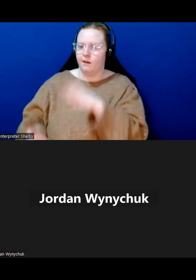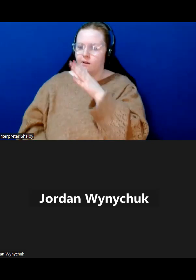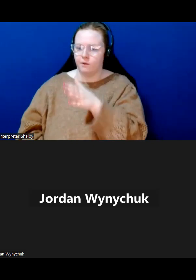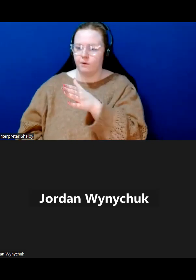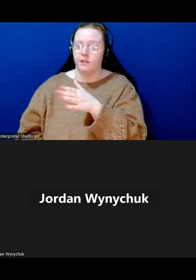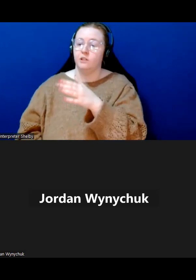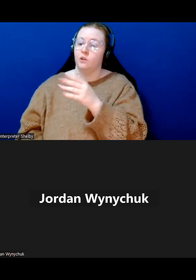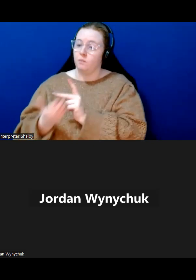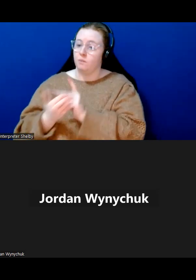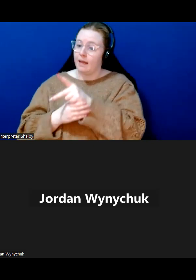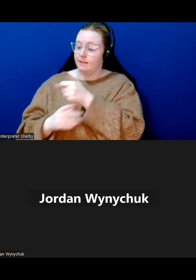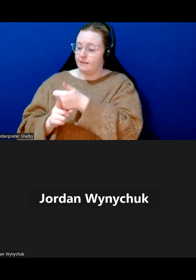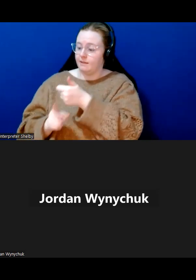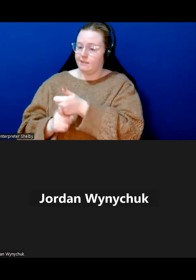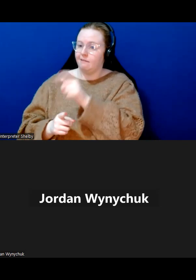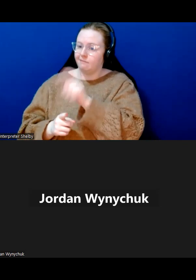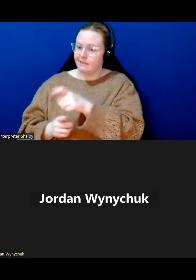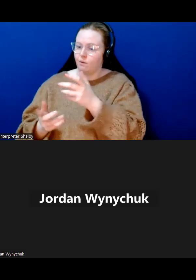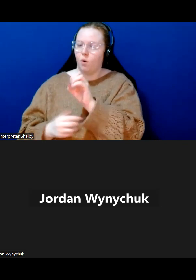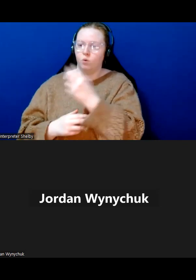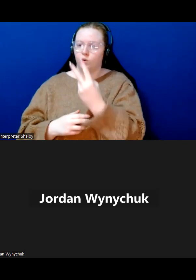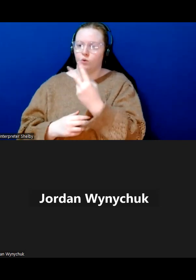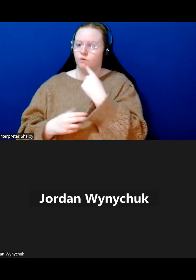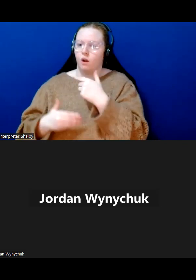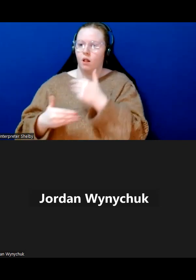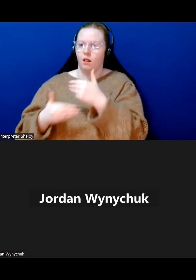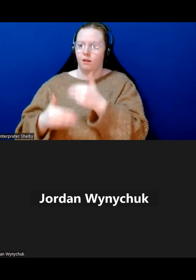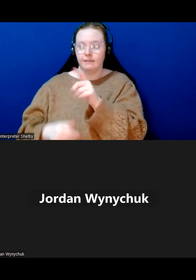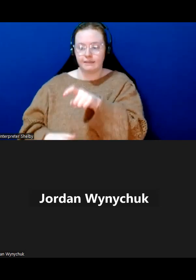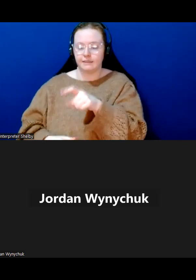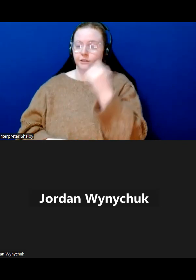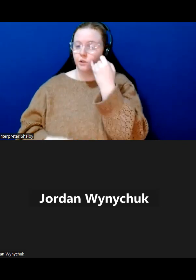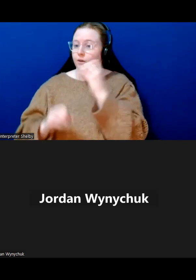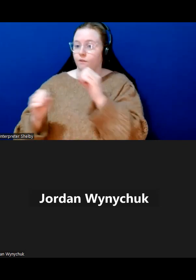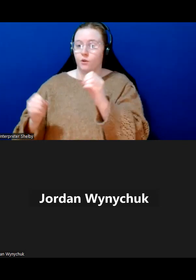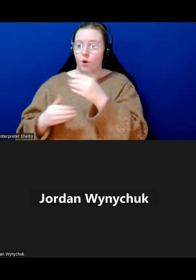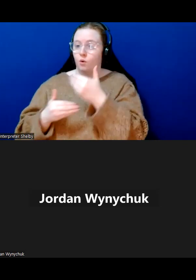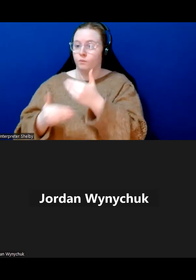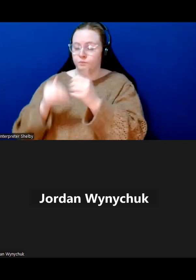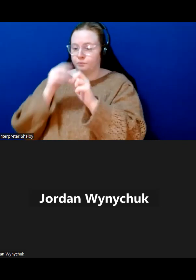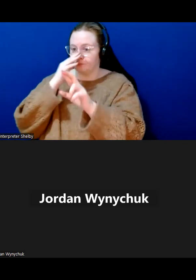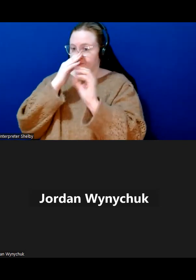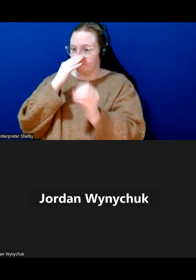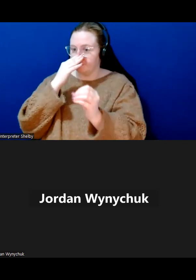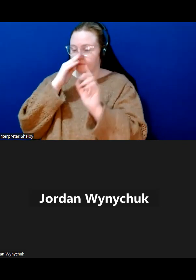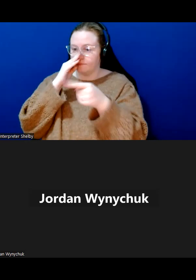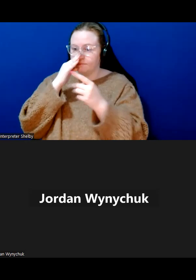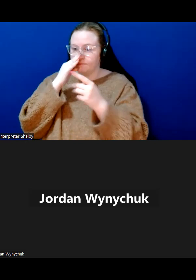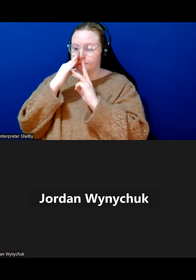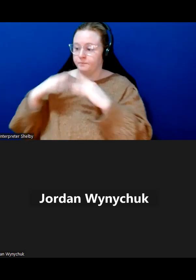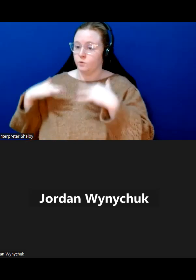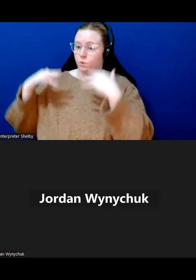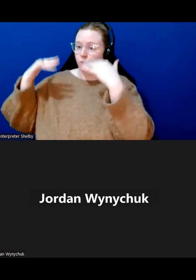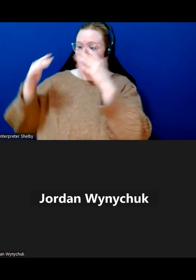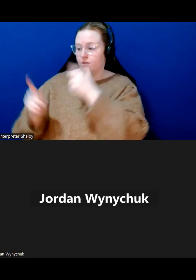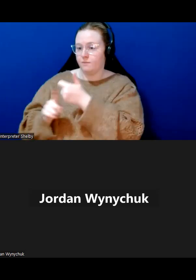air to breathe. So if you don't have any air in there, especially if they're growing in water, then they actually will drown.